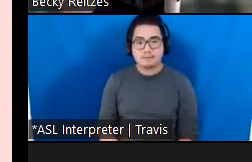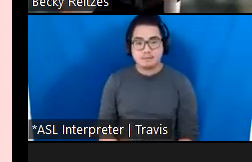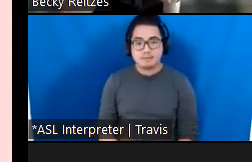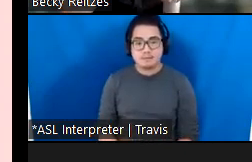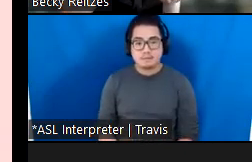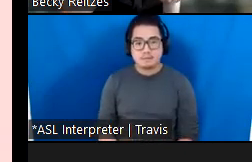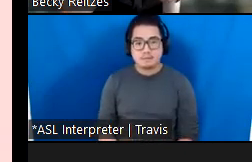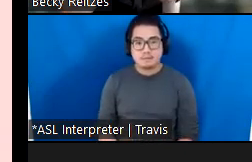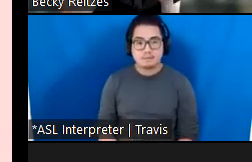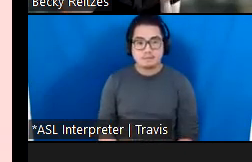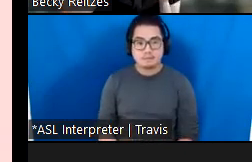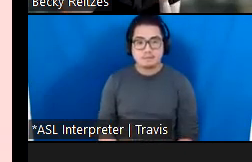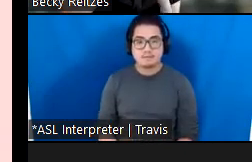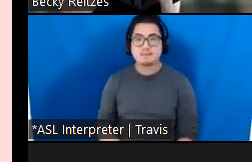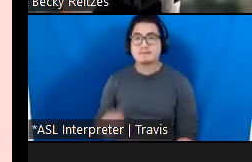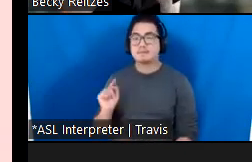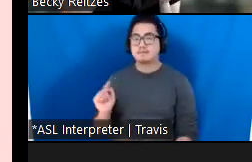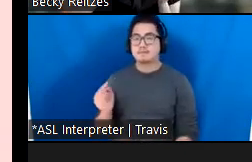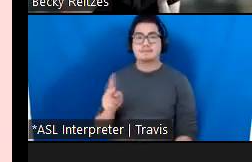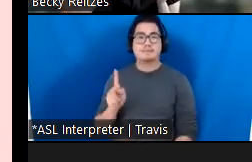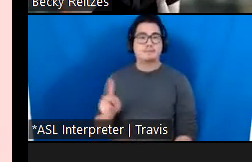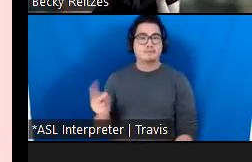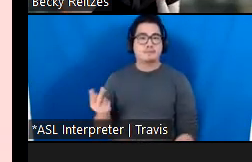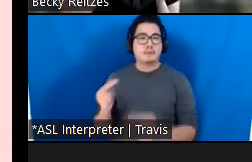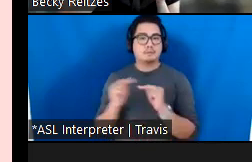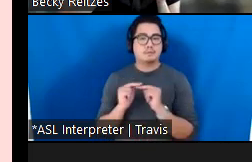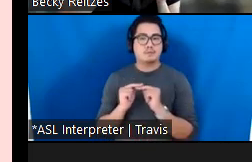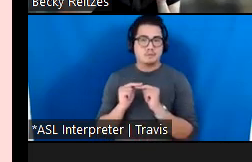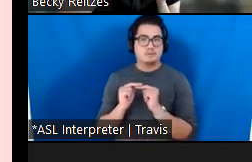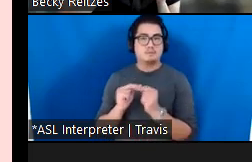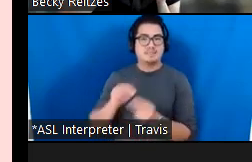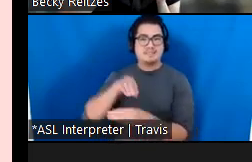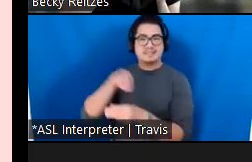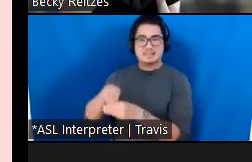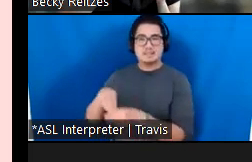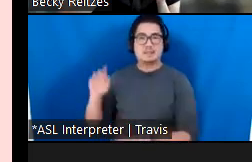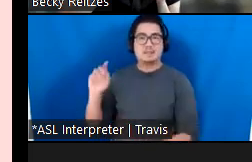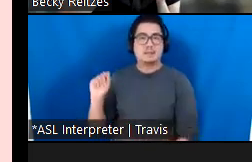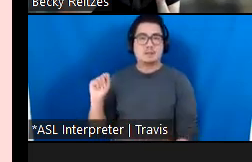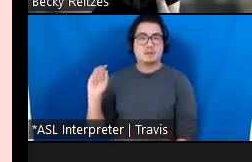This is actually the PowerPoint that goes with the toolkit, is what to expect this school year. And